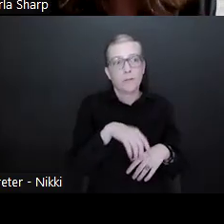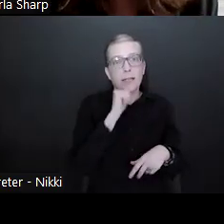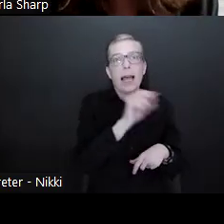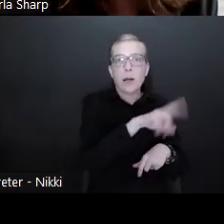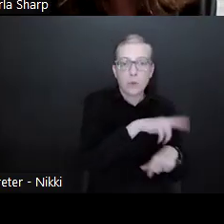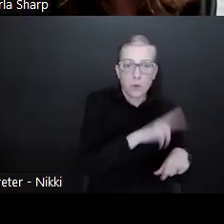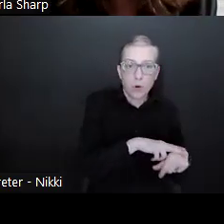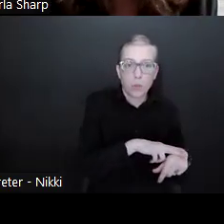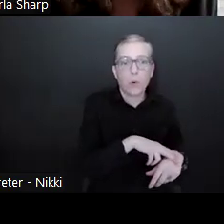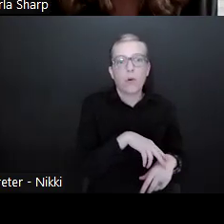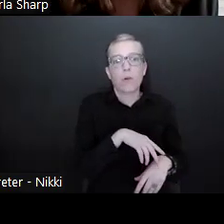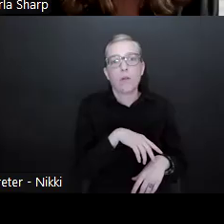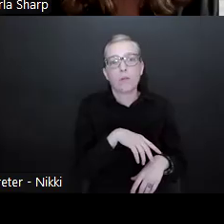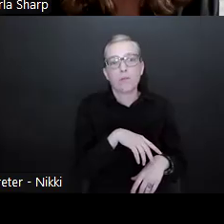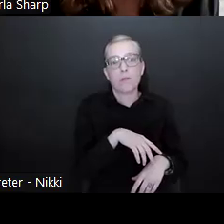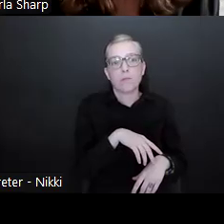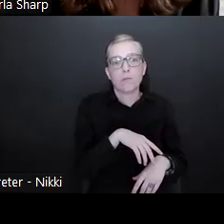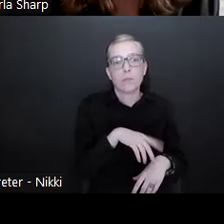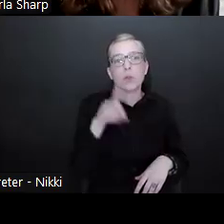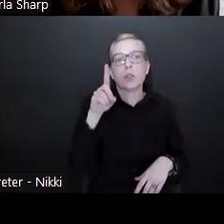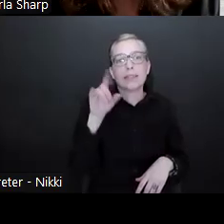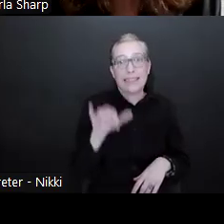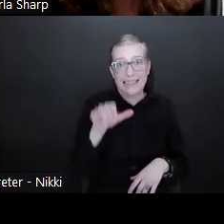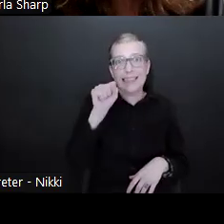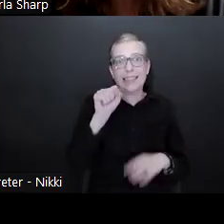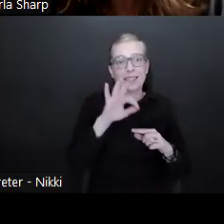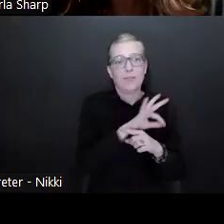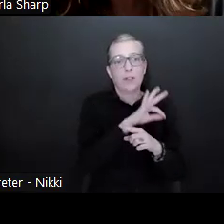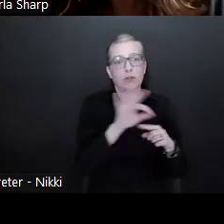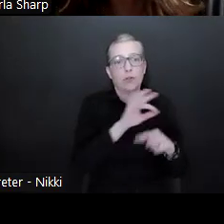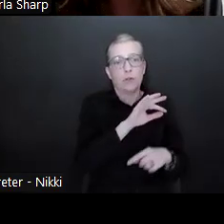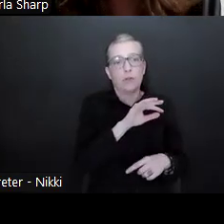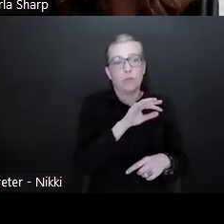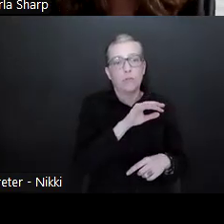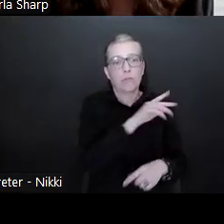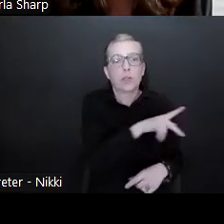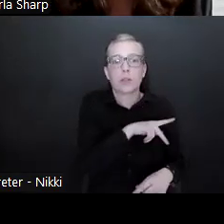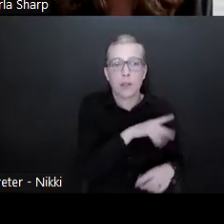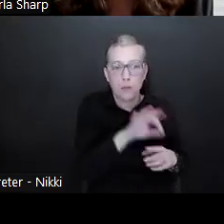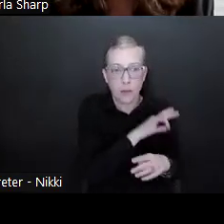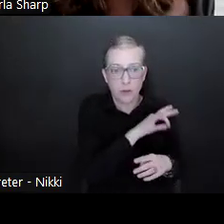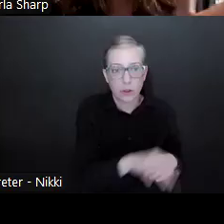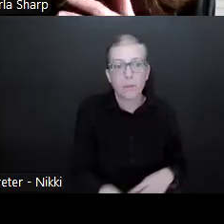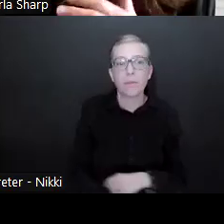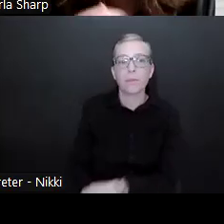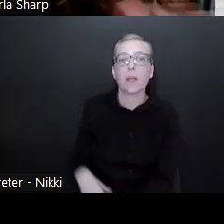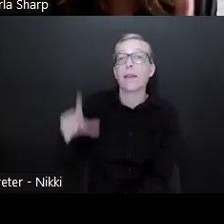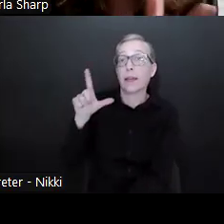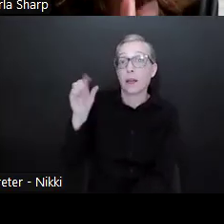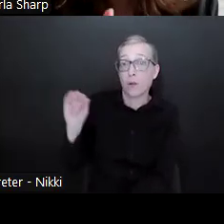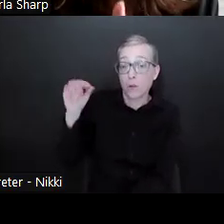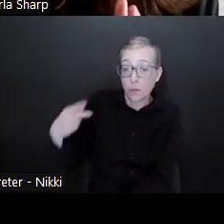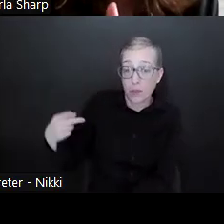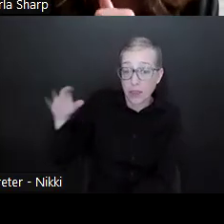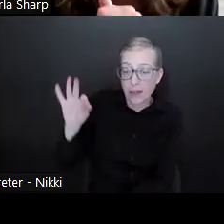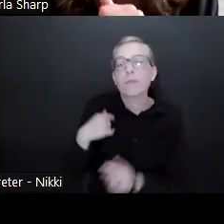The ADA is one of them, as well as the LOPF, the Levels of Personality Functioning Questionnaire. And any of these papers I can